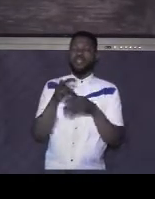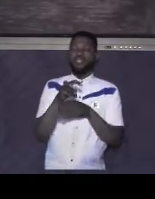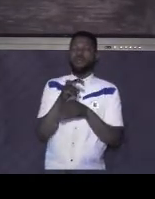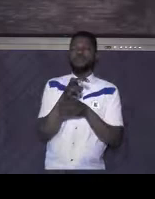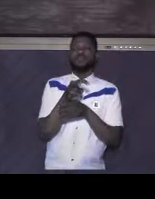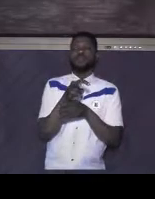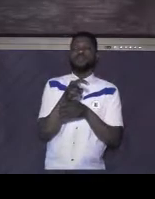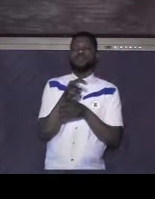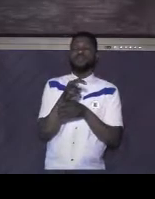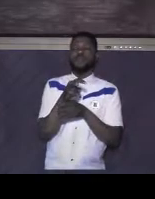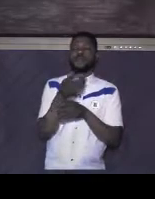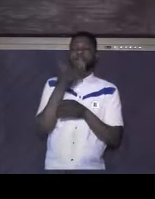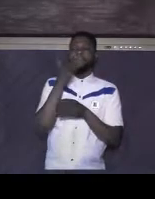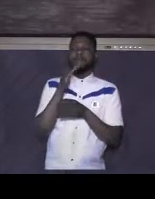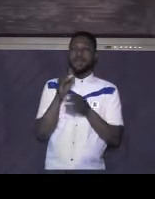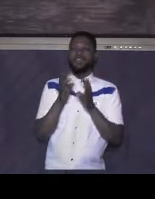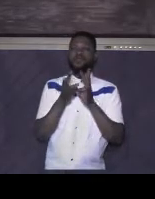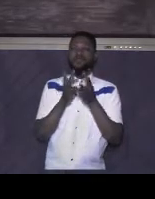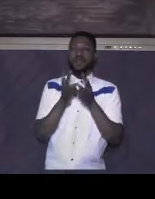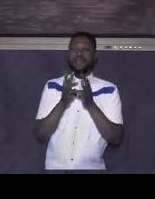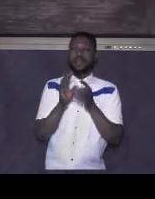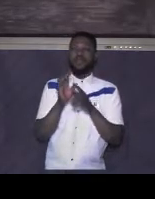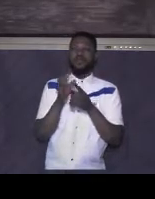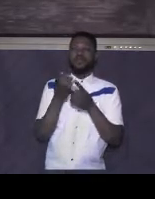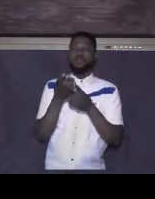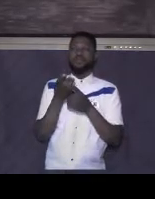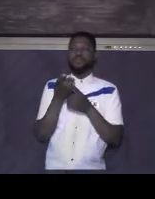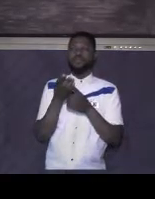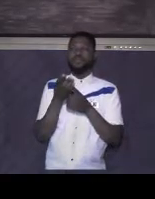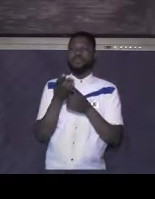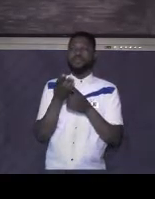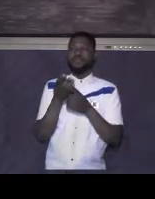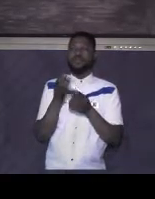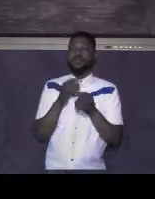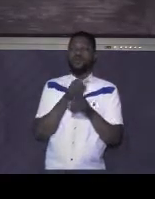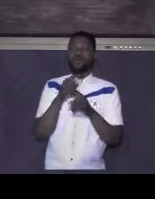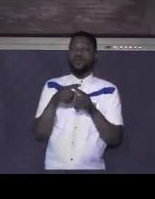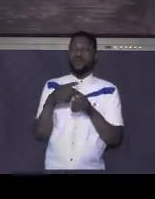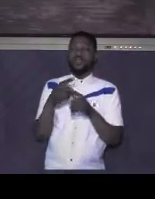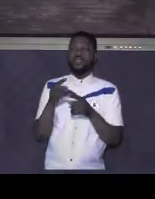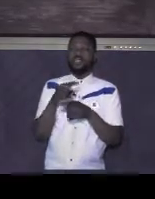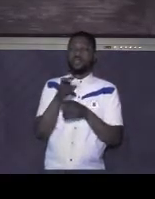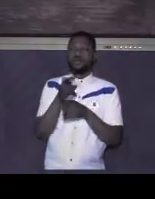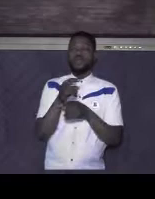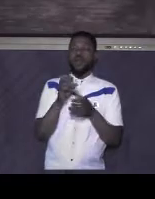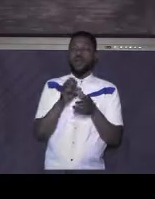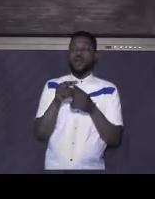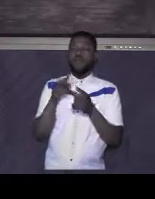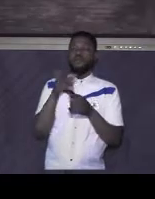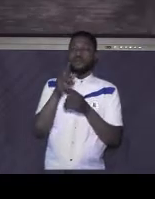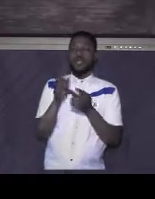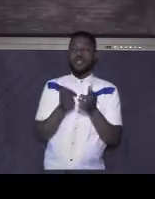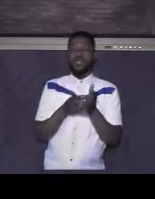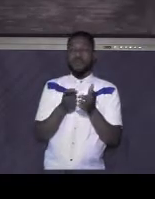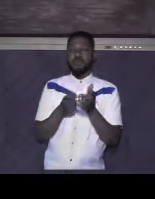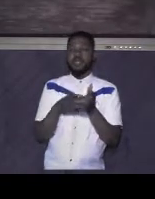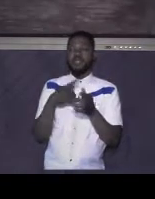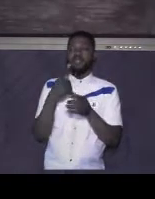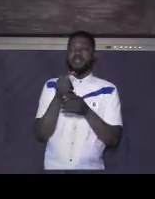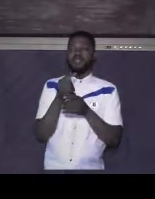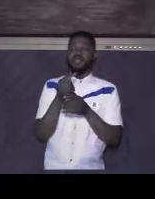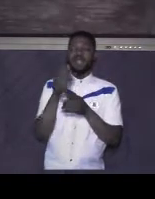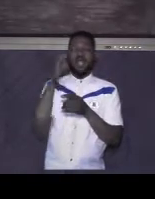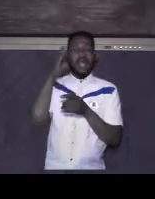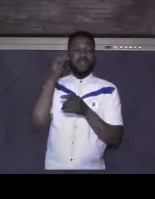air transportation, bad weather condition, because when traveling or flying at times,